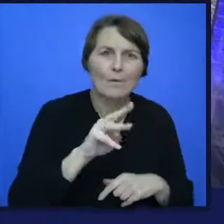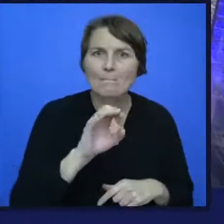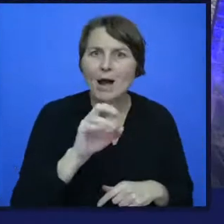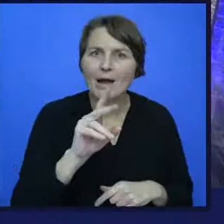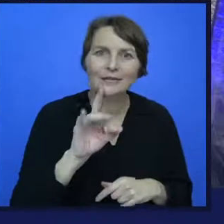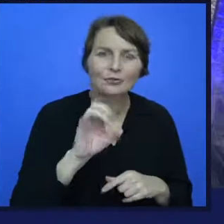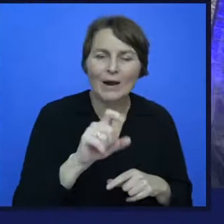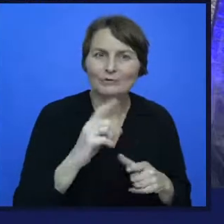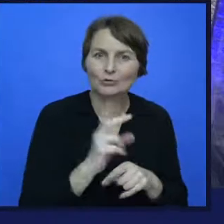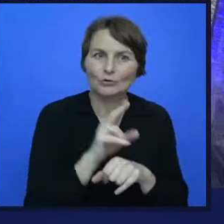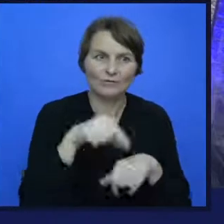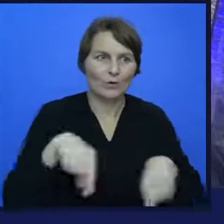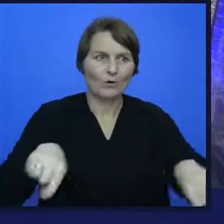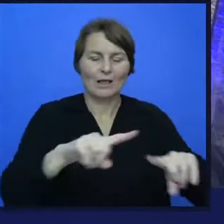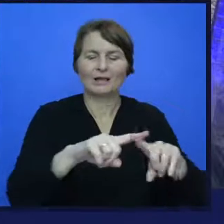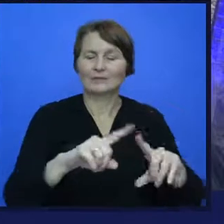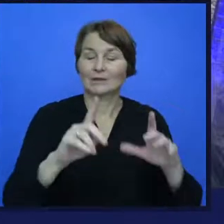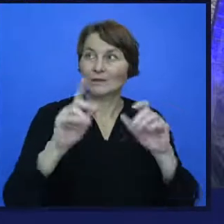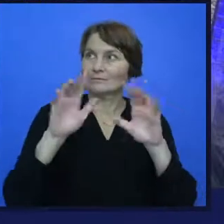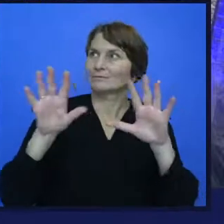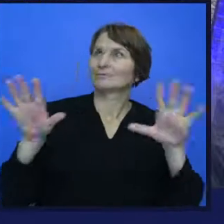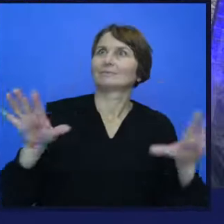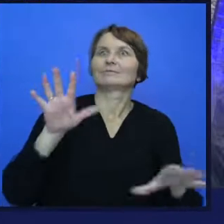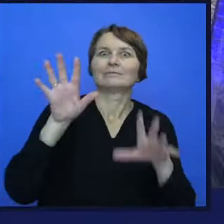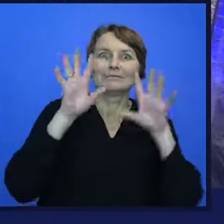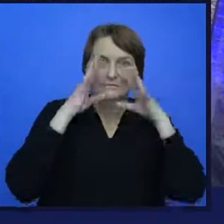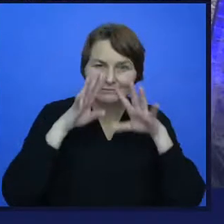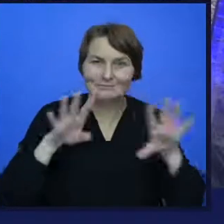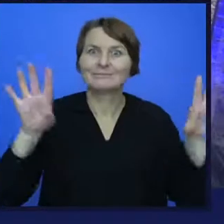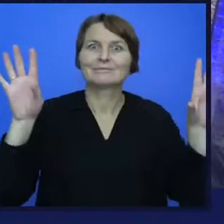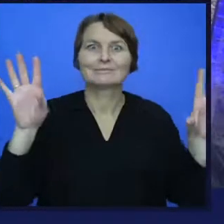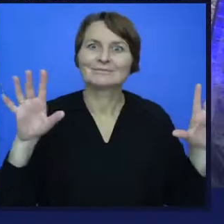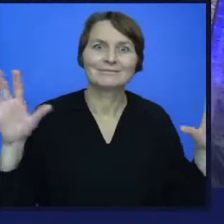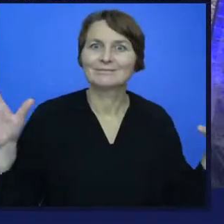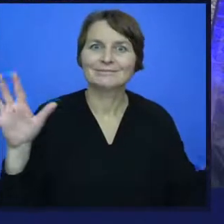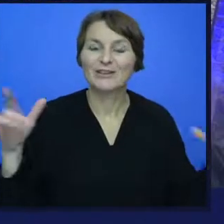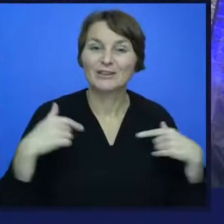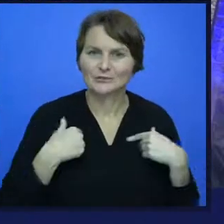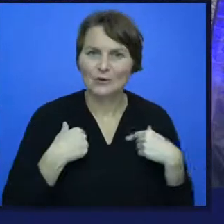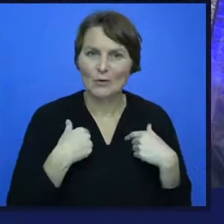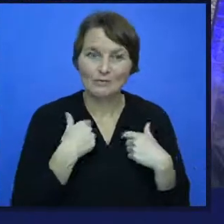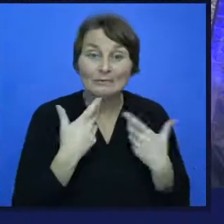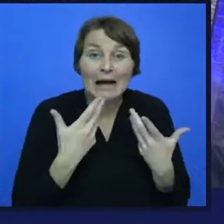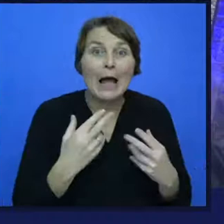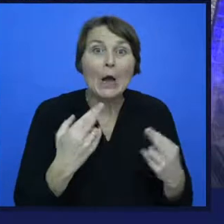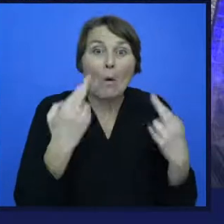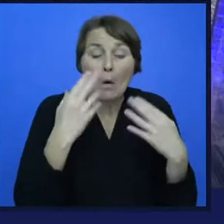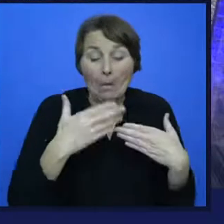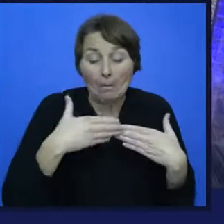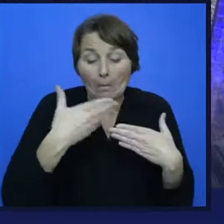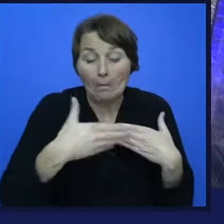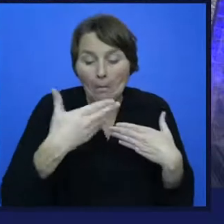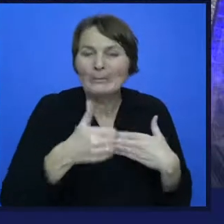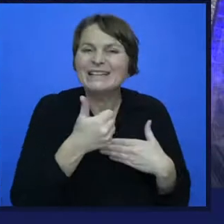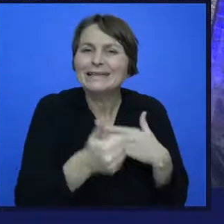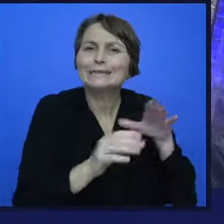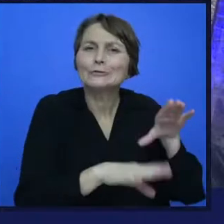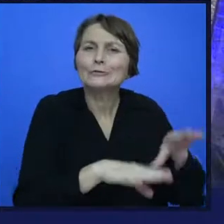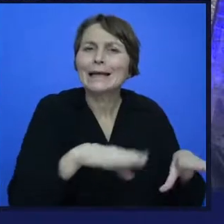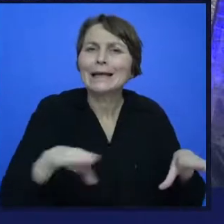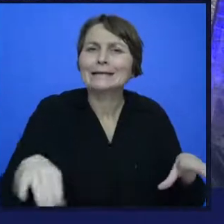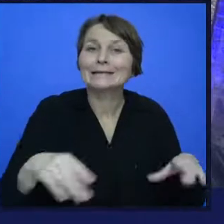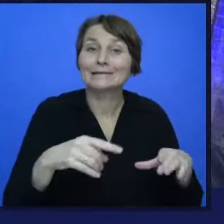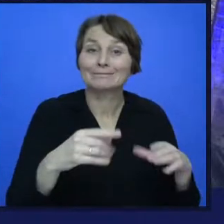amazing. The likelihood of each student getting a HoloLens, I would love to see that, but, you know, it's very difficult.